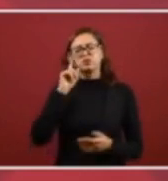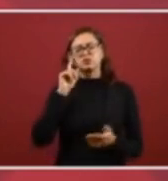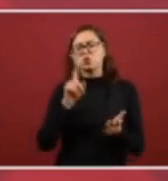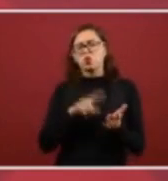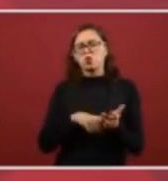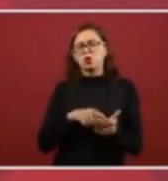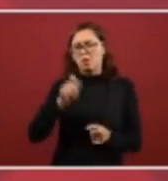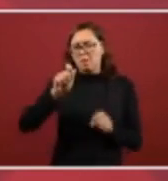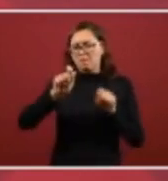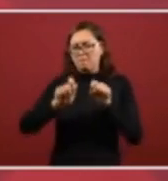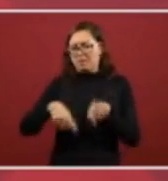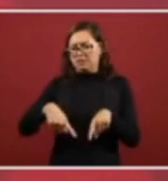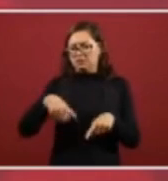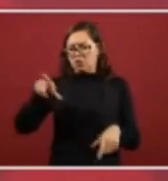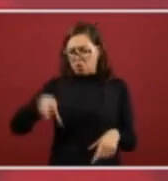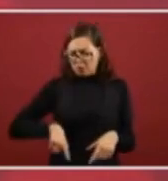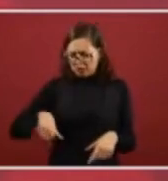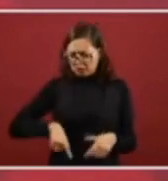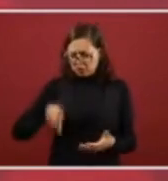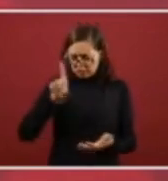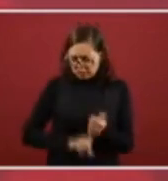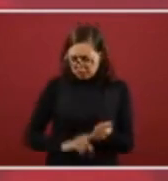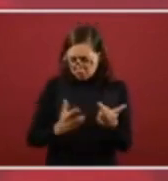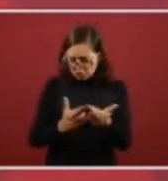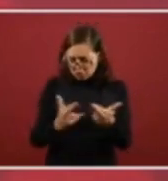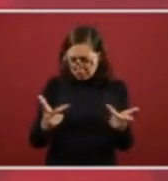not sabotage.